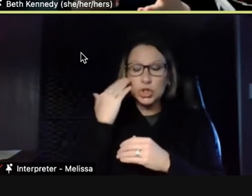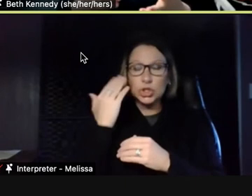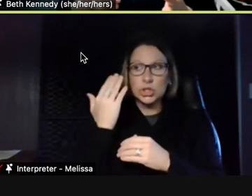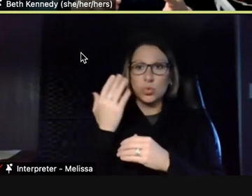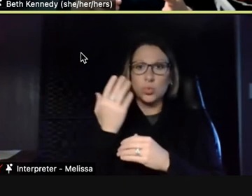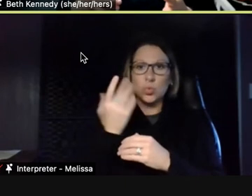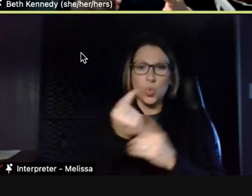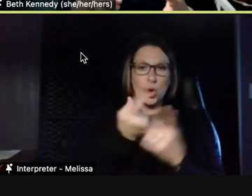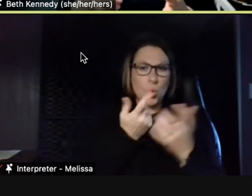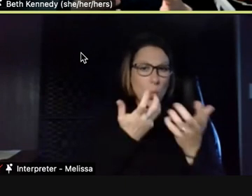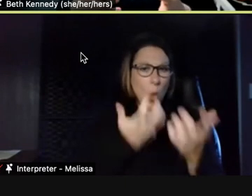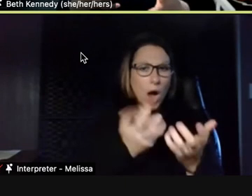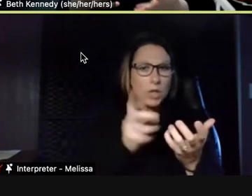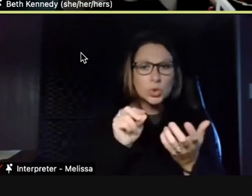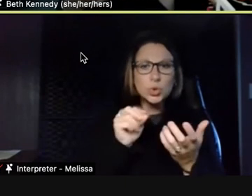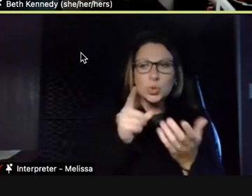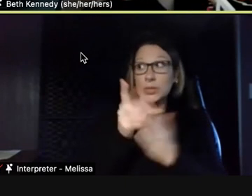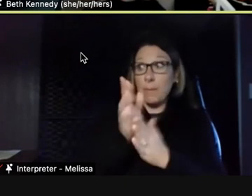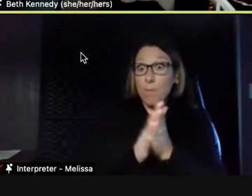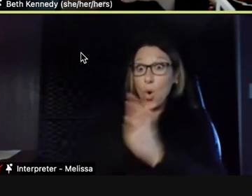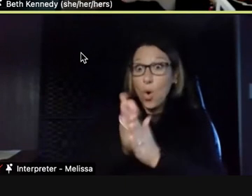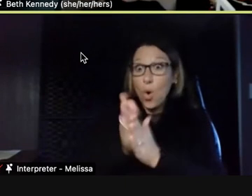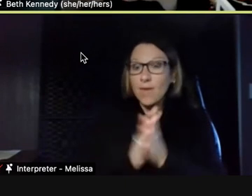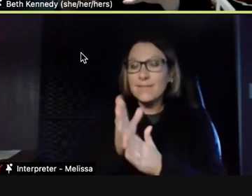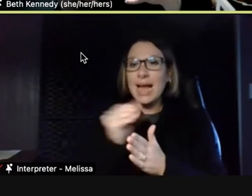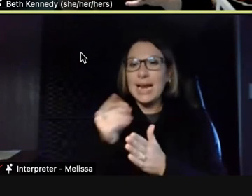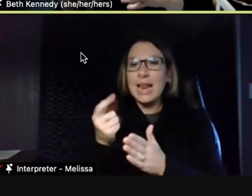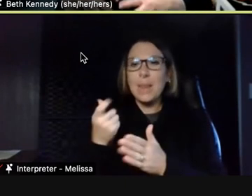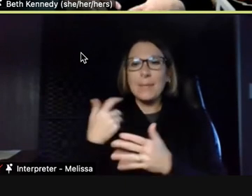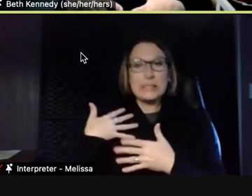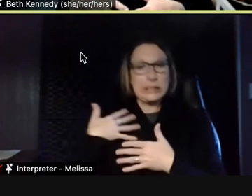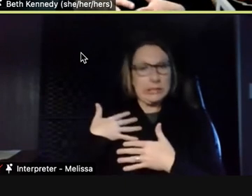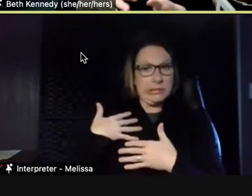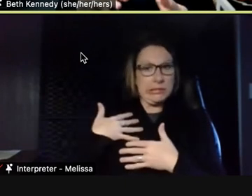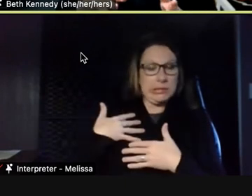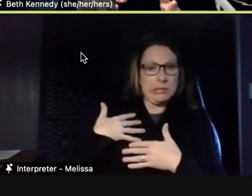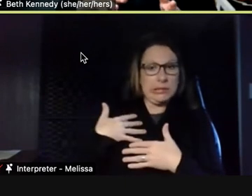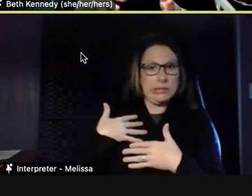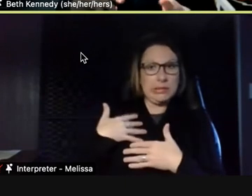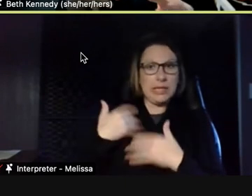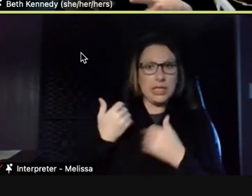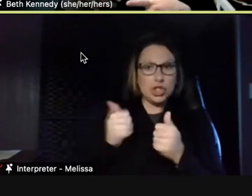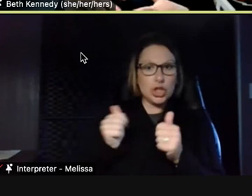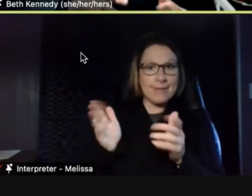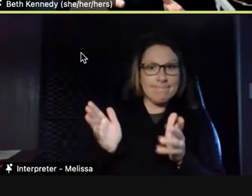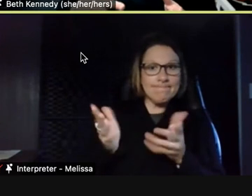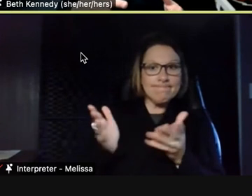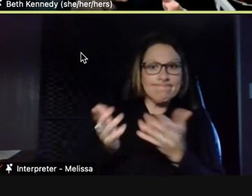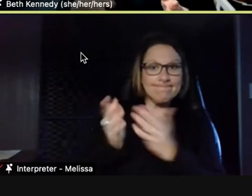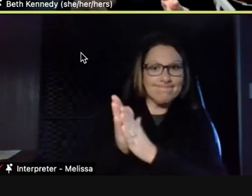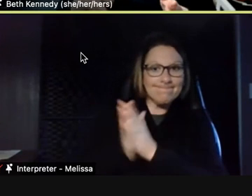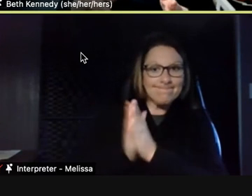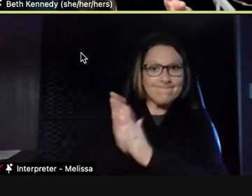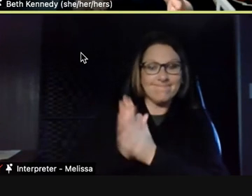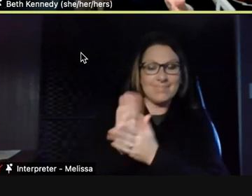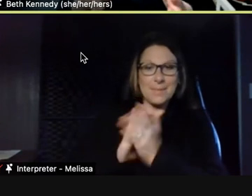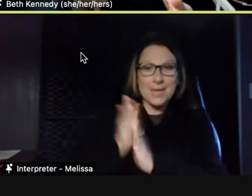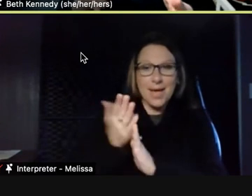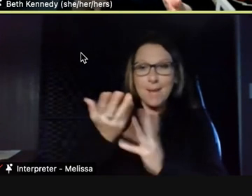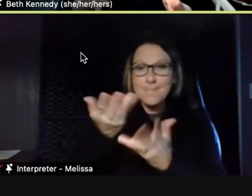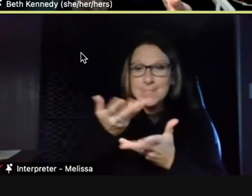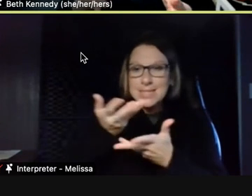wants to do, what he's motivated to do, and what he's hesitant to do, and trying to motivate him to get engaged in those things